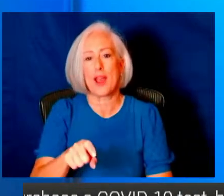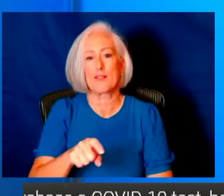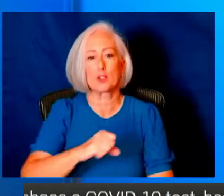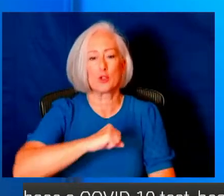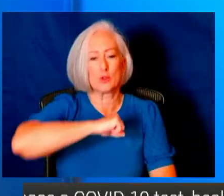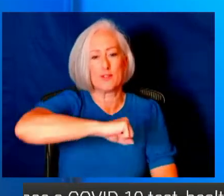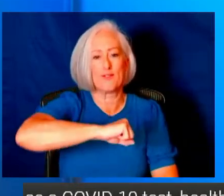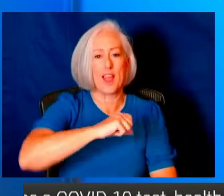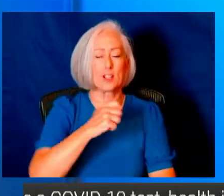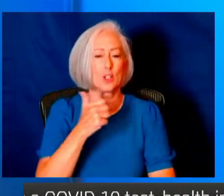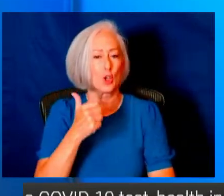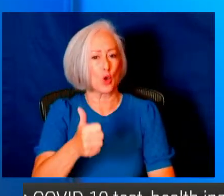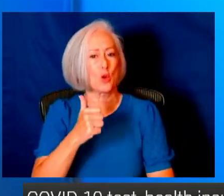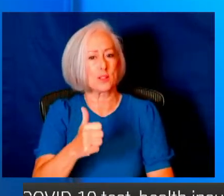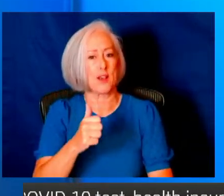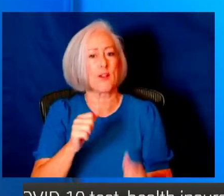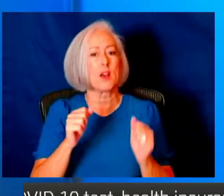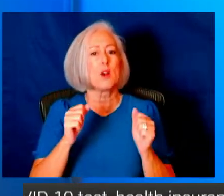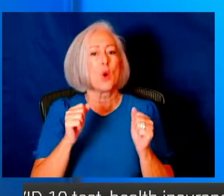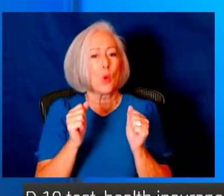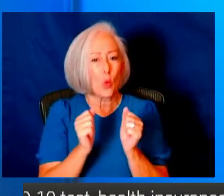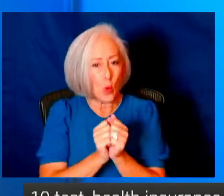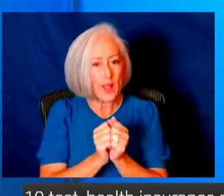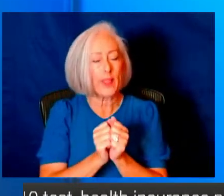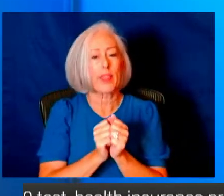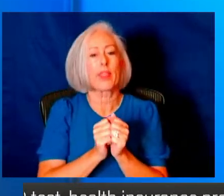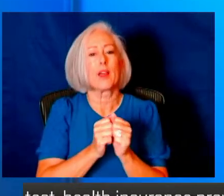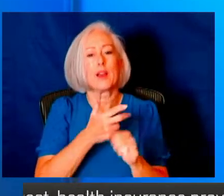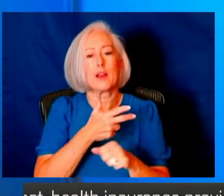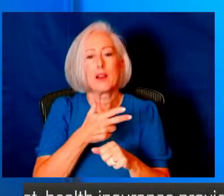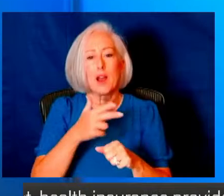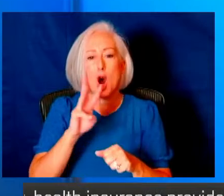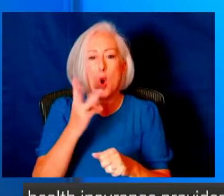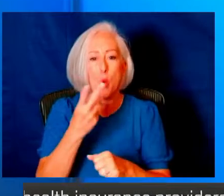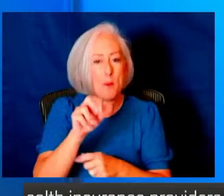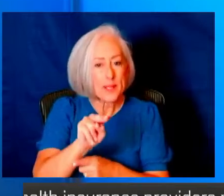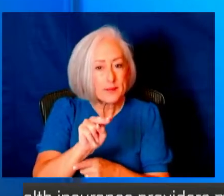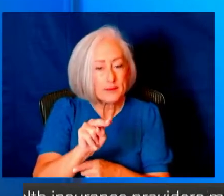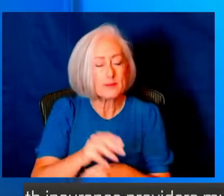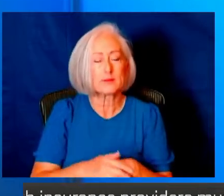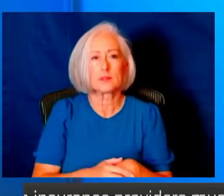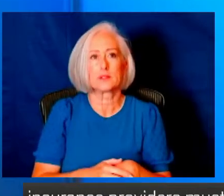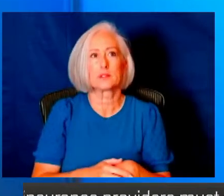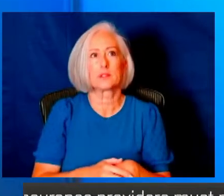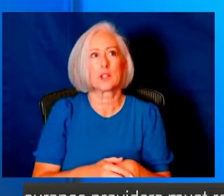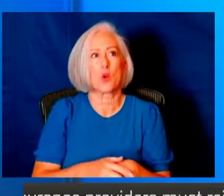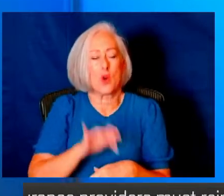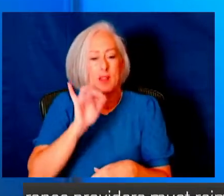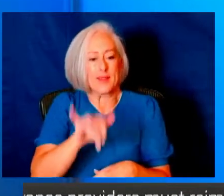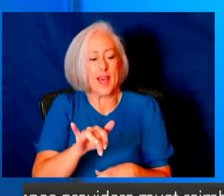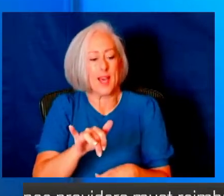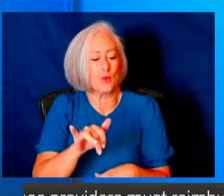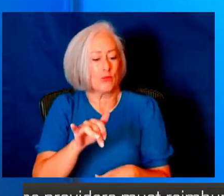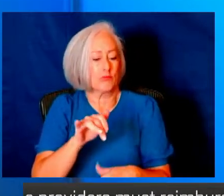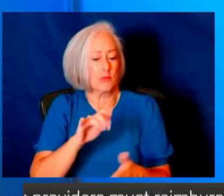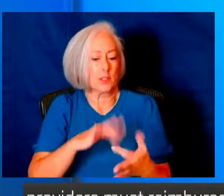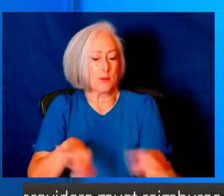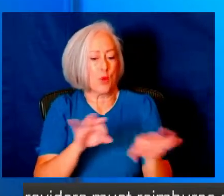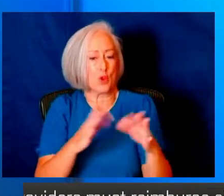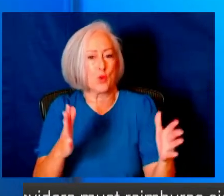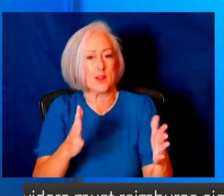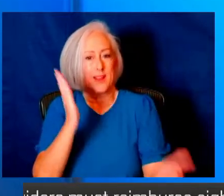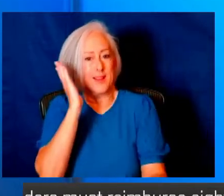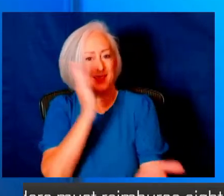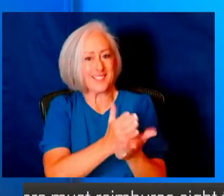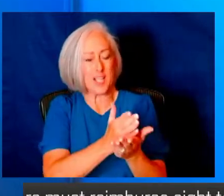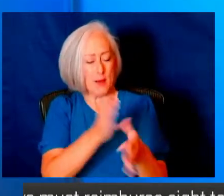Like, anything can put that label on us. And so the biggest lesson for me would be to stop judging people. Just stop. We